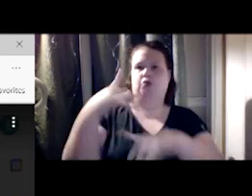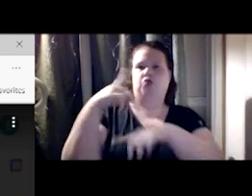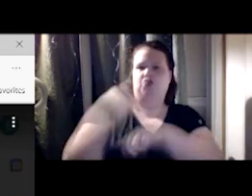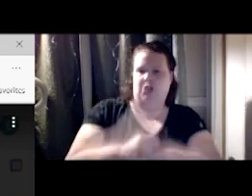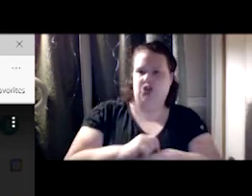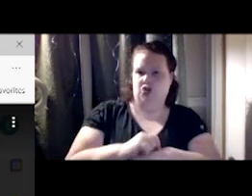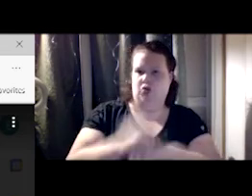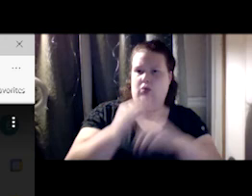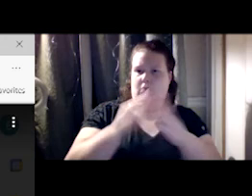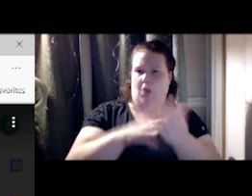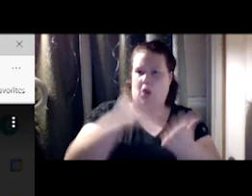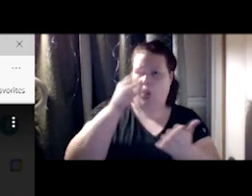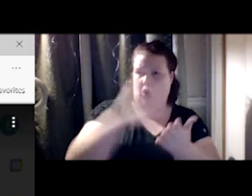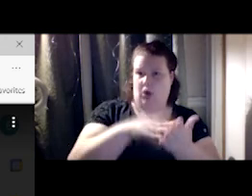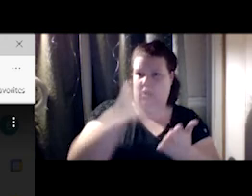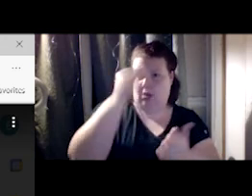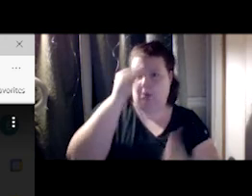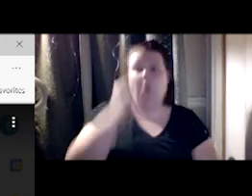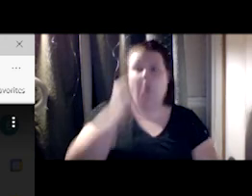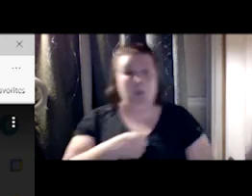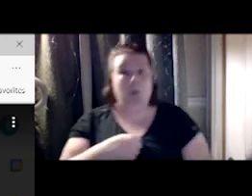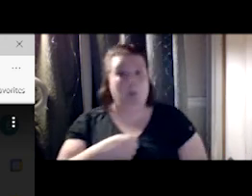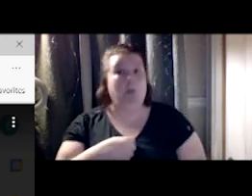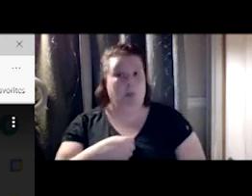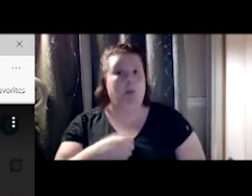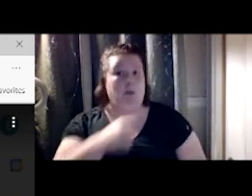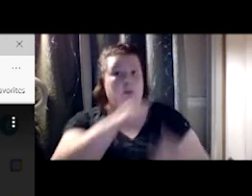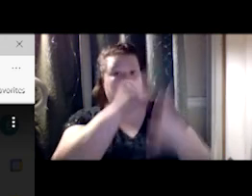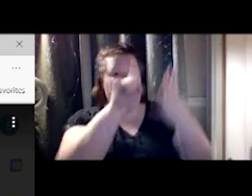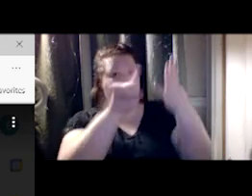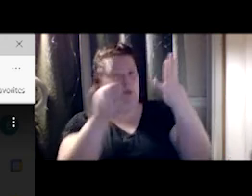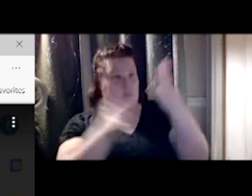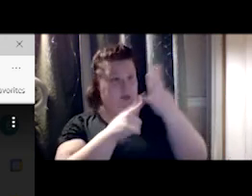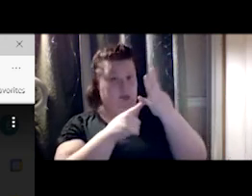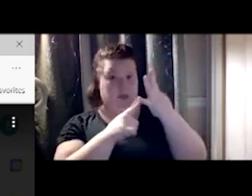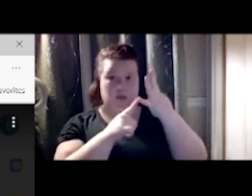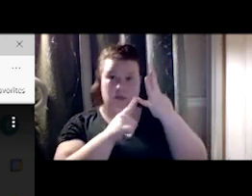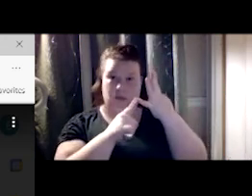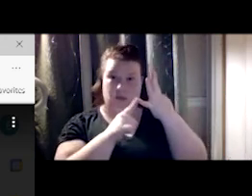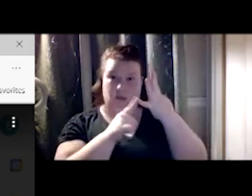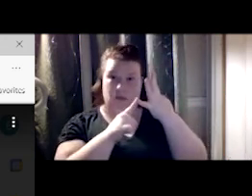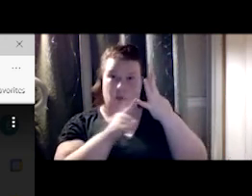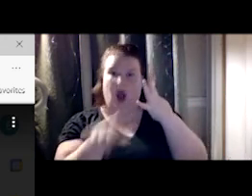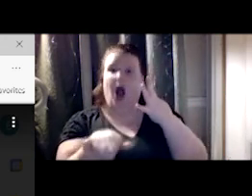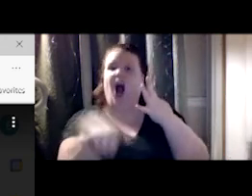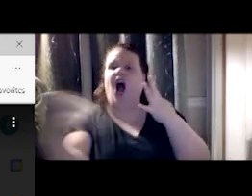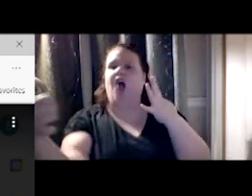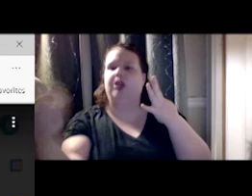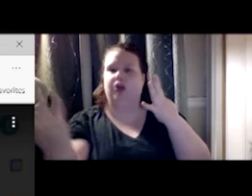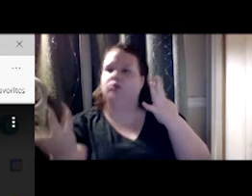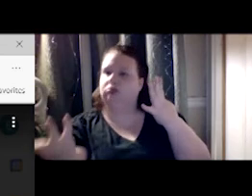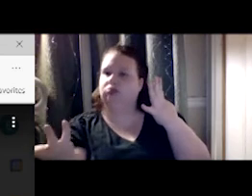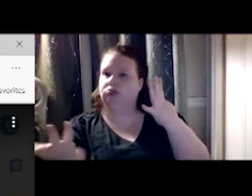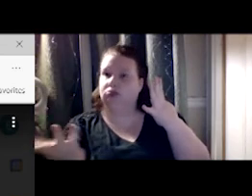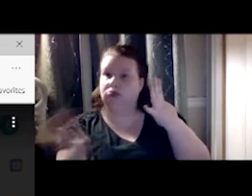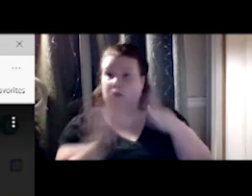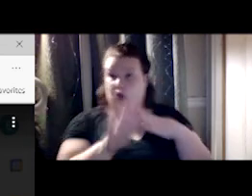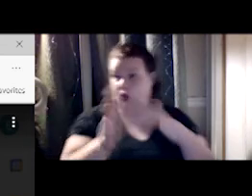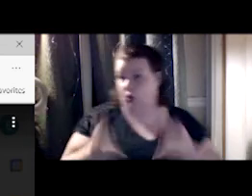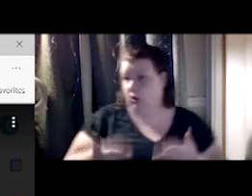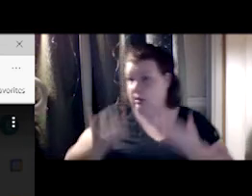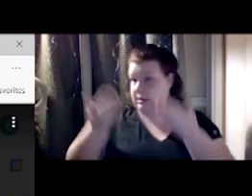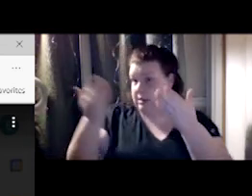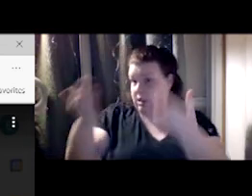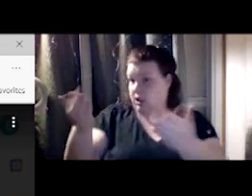certainly, that can be the number 4 option was other, like what else would you suggest? And your idea is